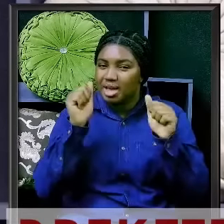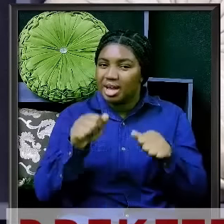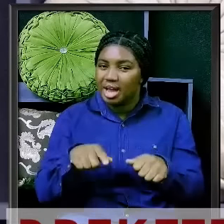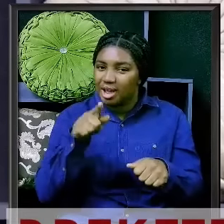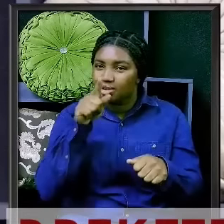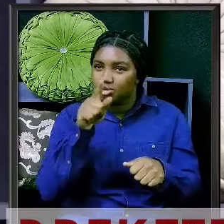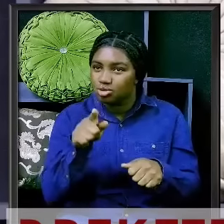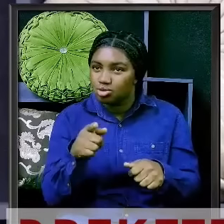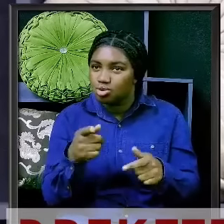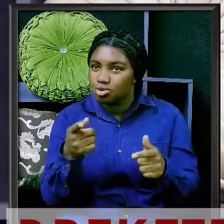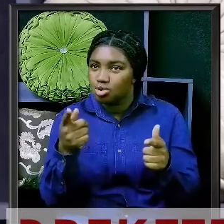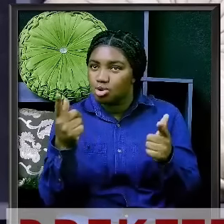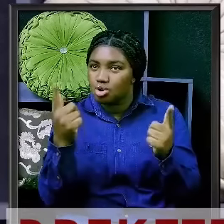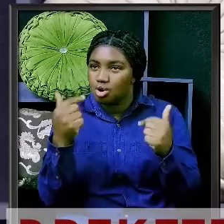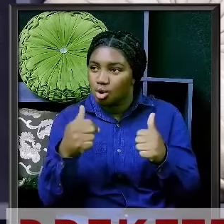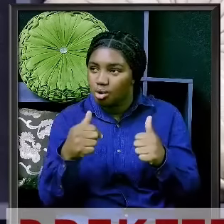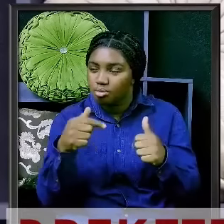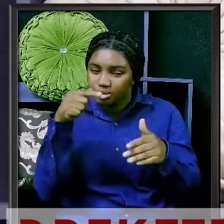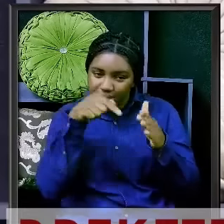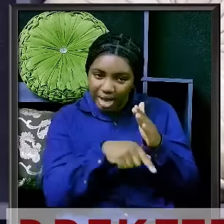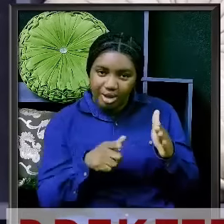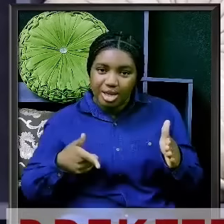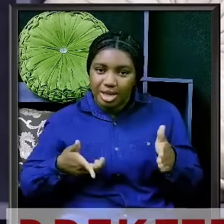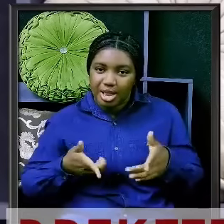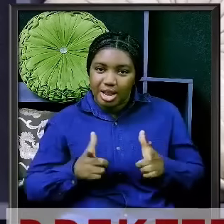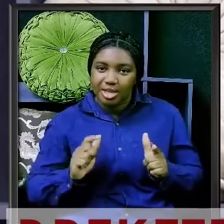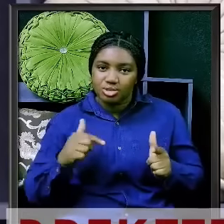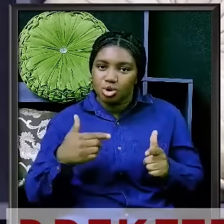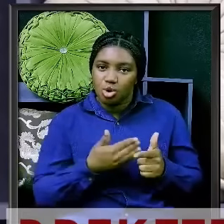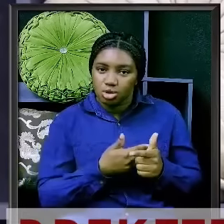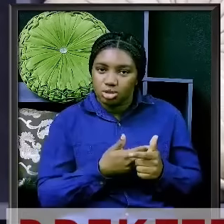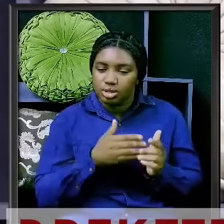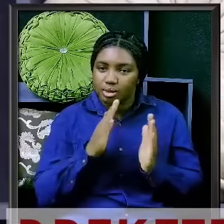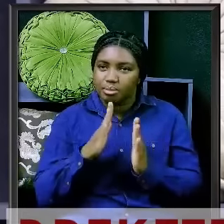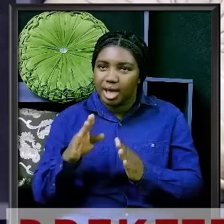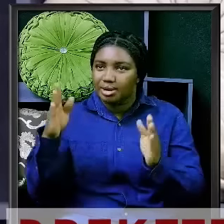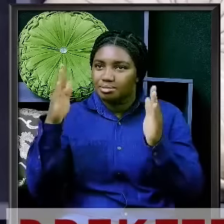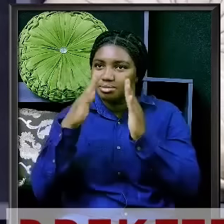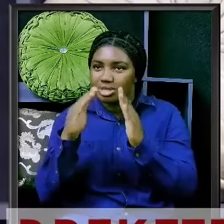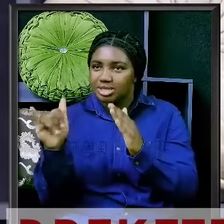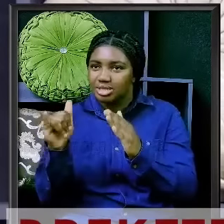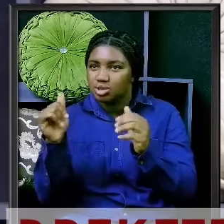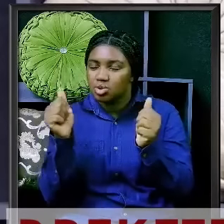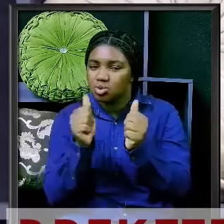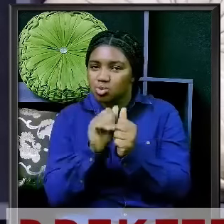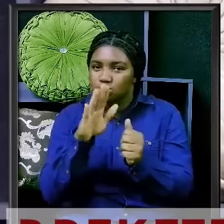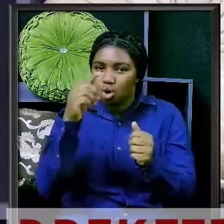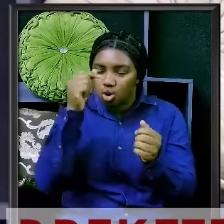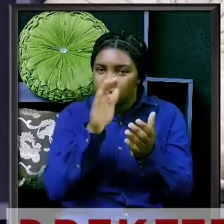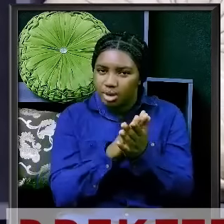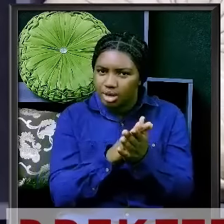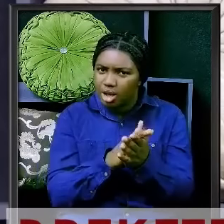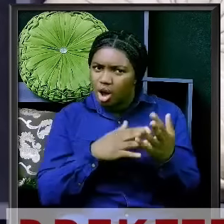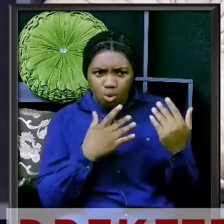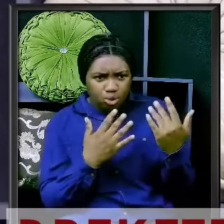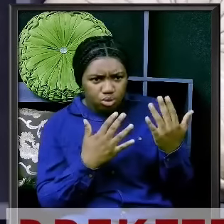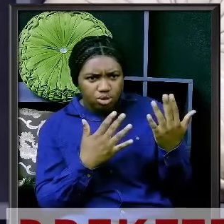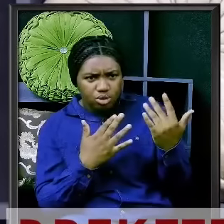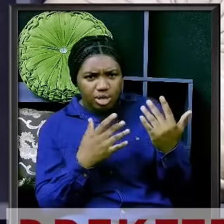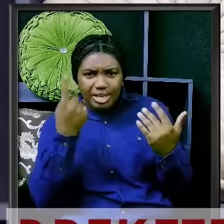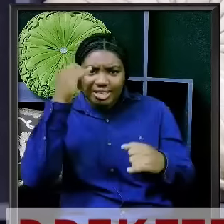down? You arrange a meeting with your husband. Honorable Commissioner, wait. The